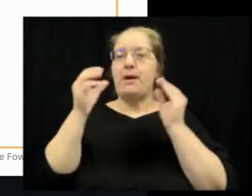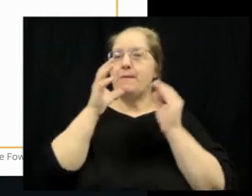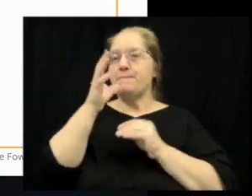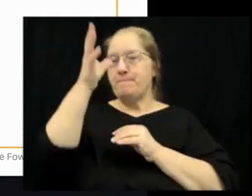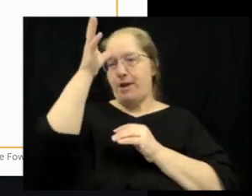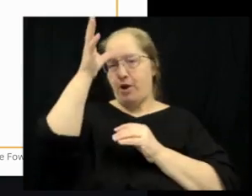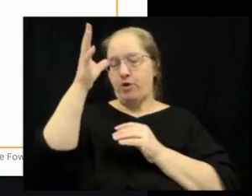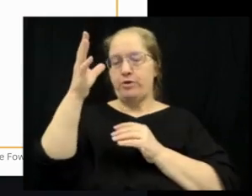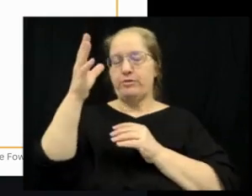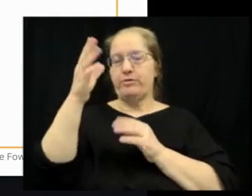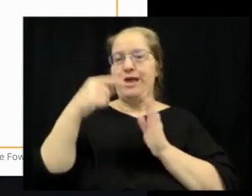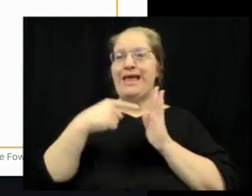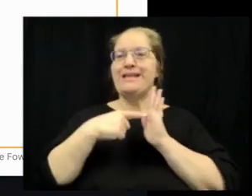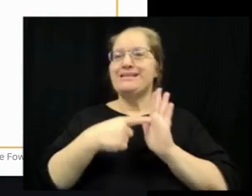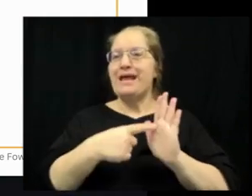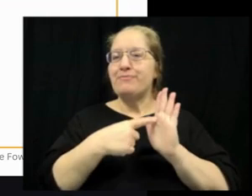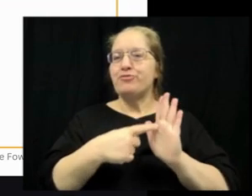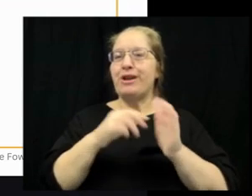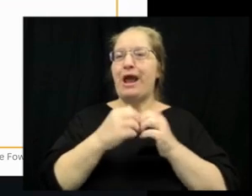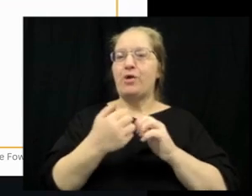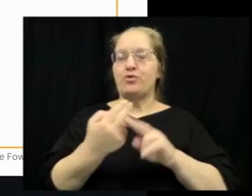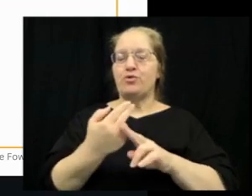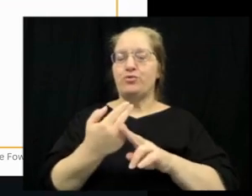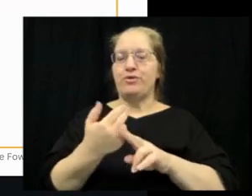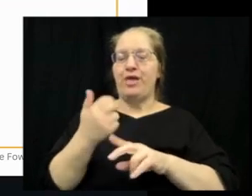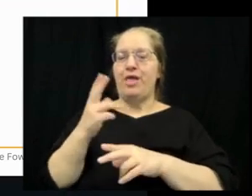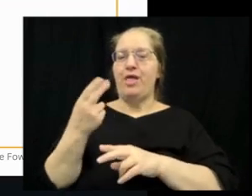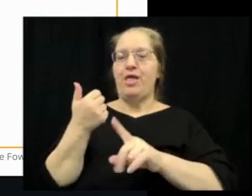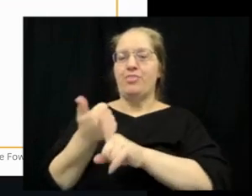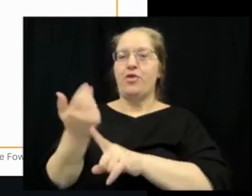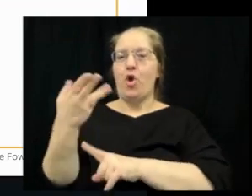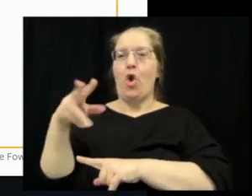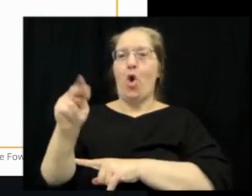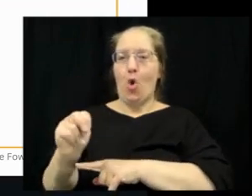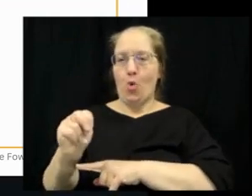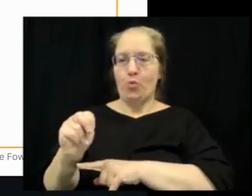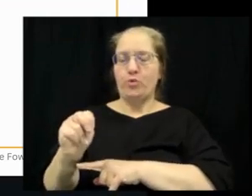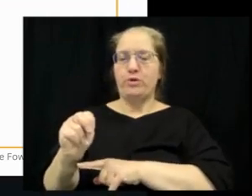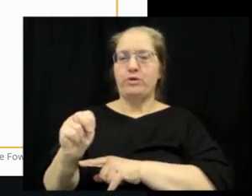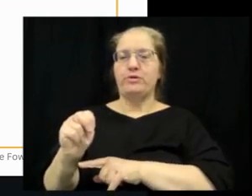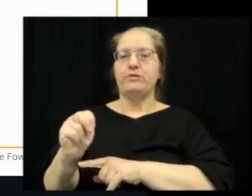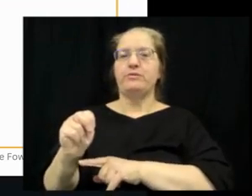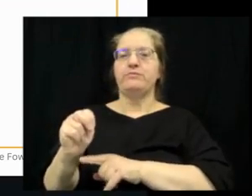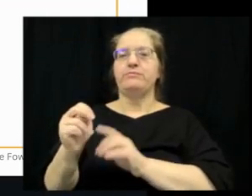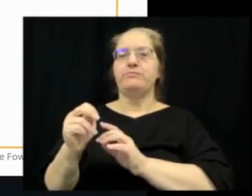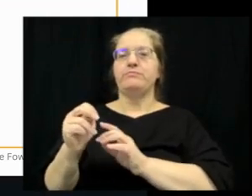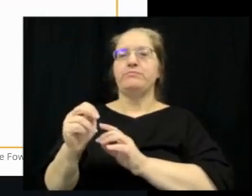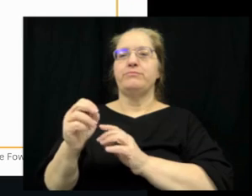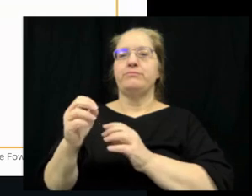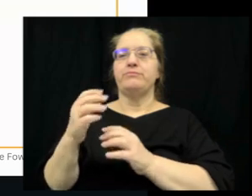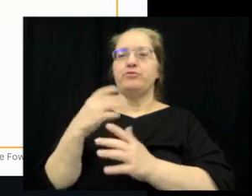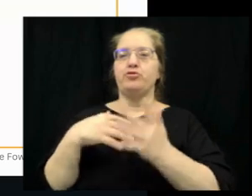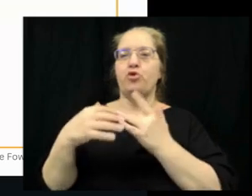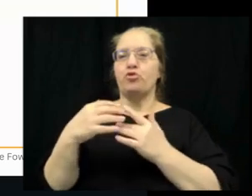their social emotional growth and Mhm. solve this problem, because that is the goal. We're just saying